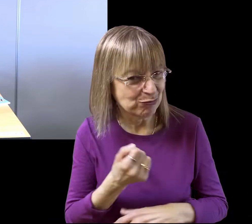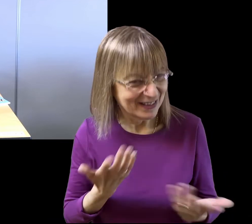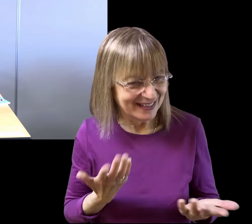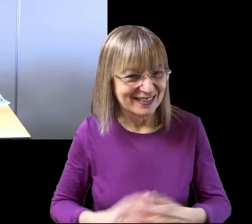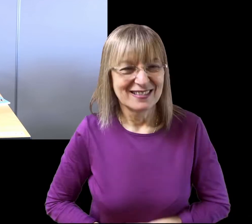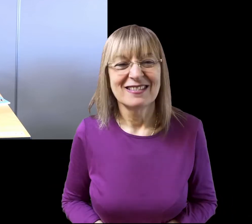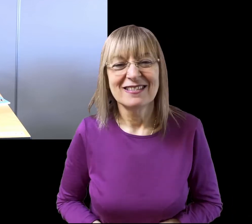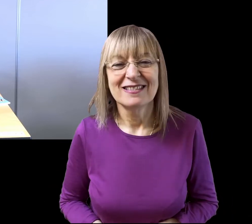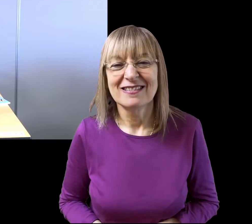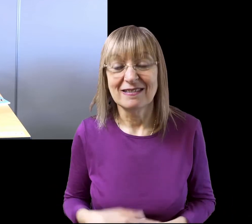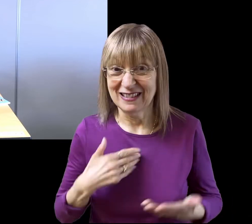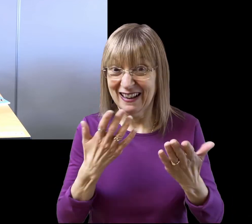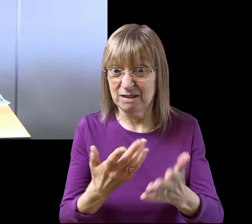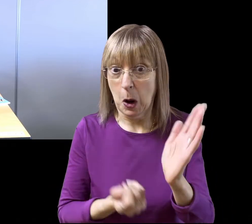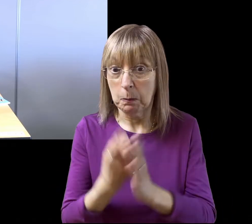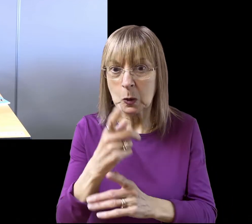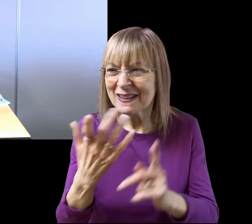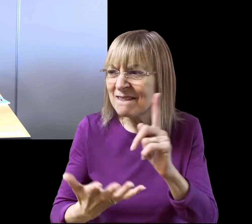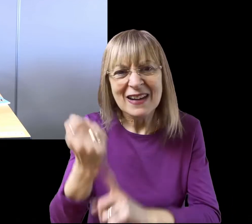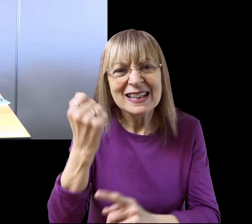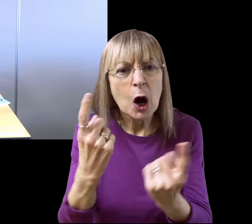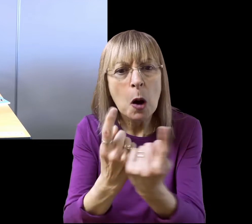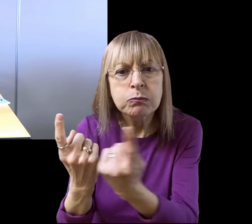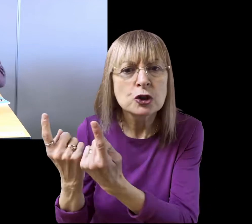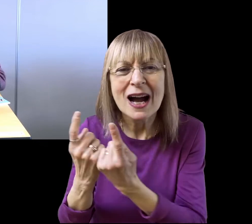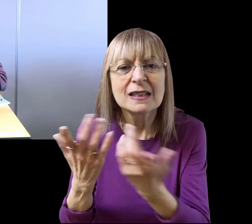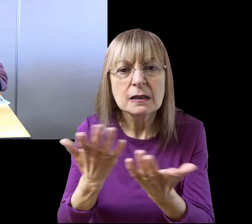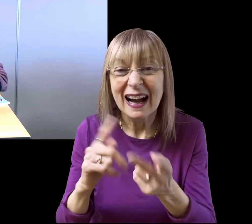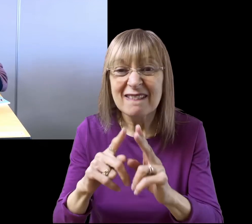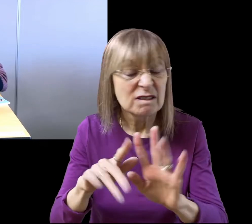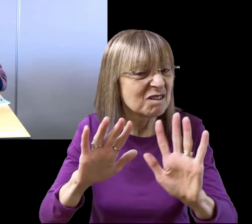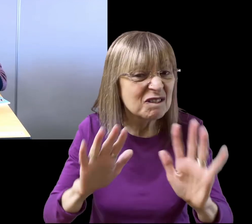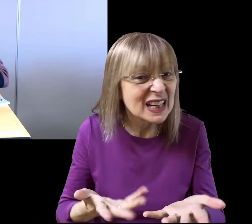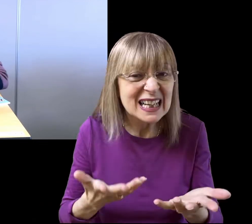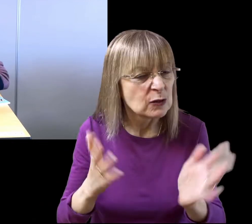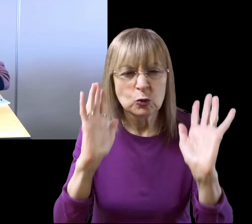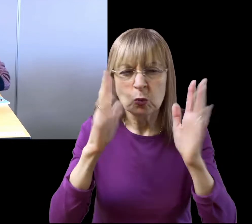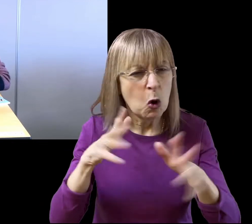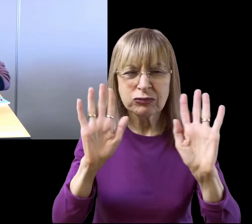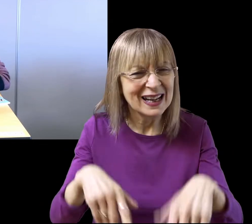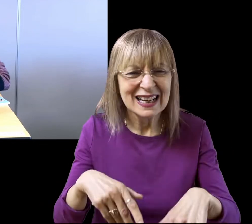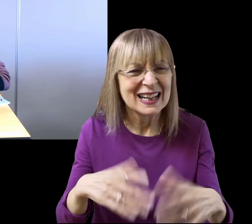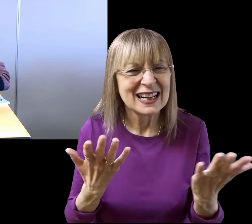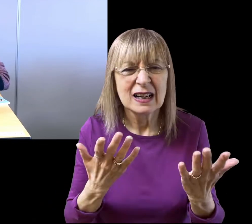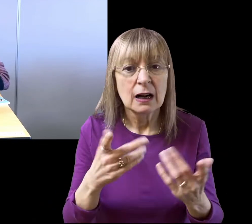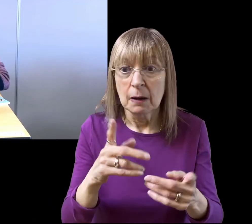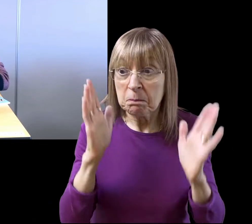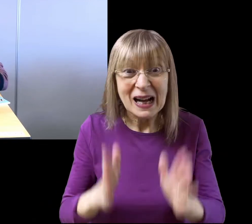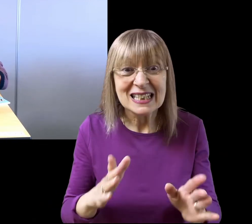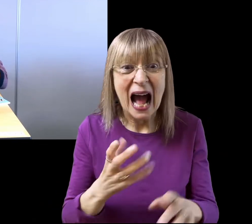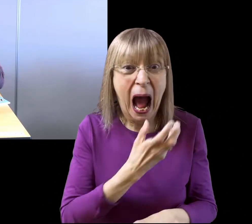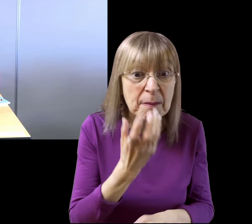banana, and C for carrot. I'll give you the chance now to find some objects if you don't have them already. It